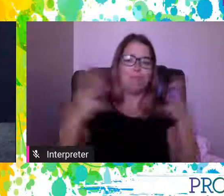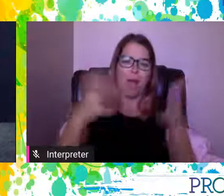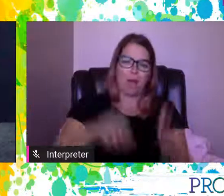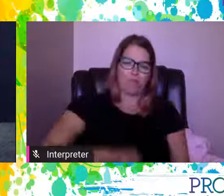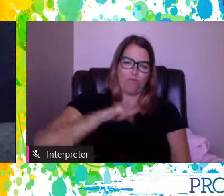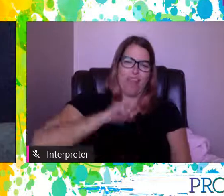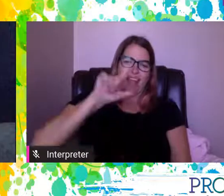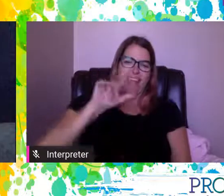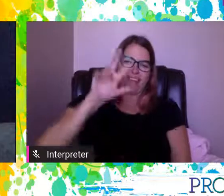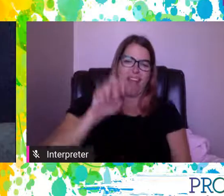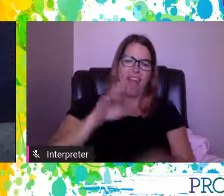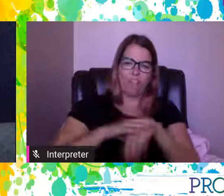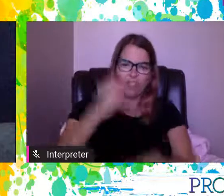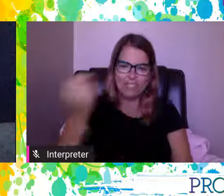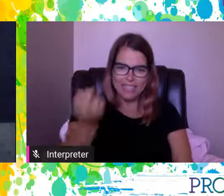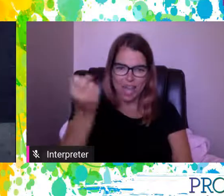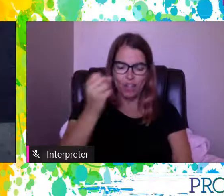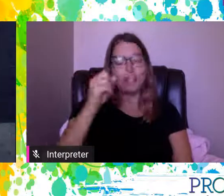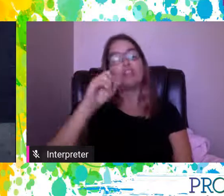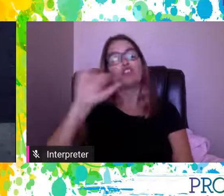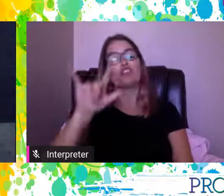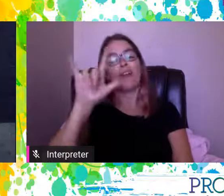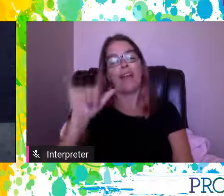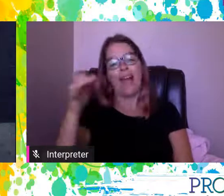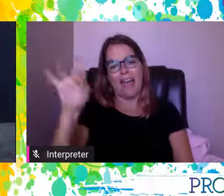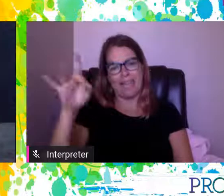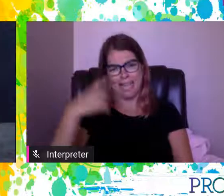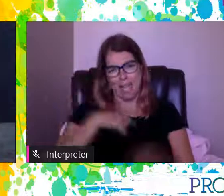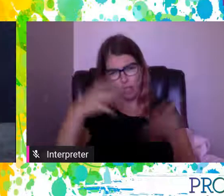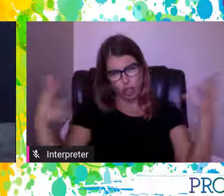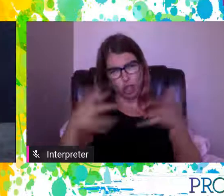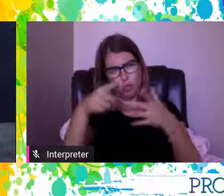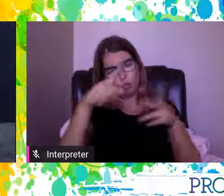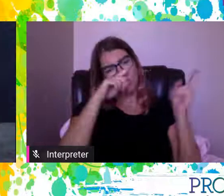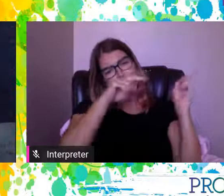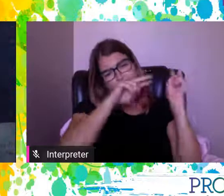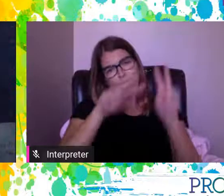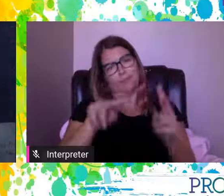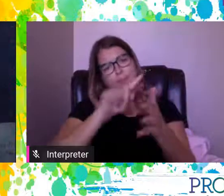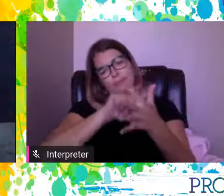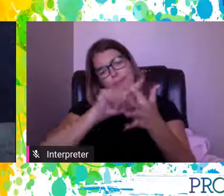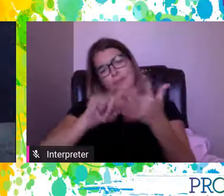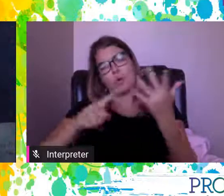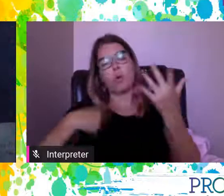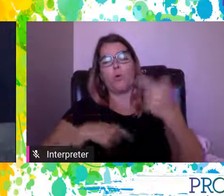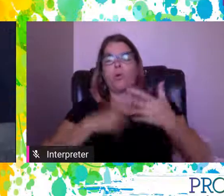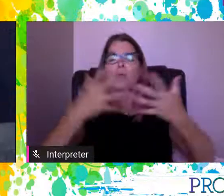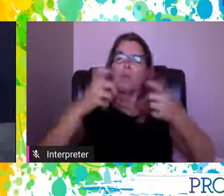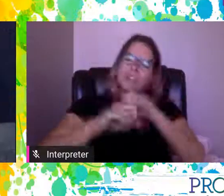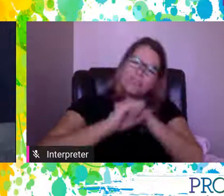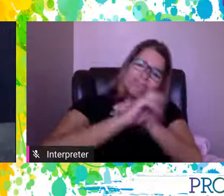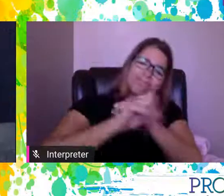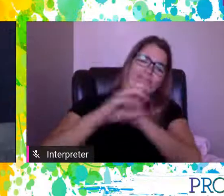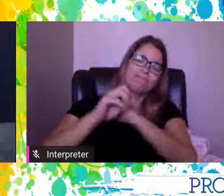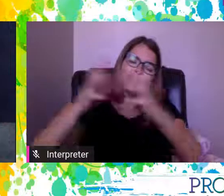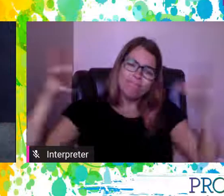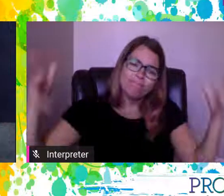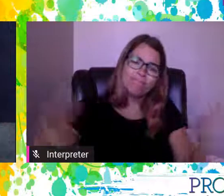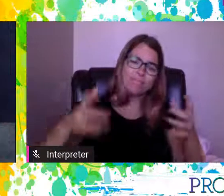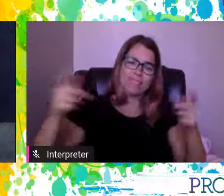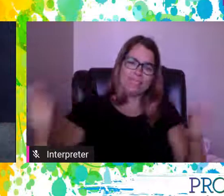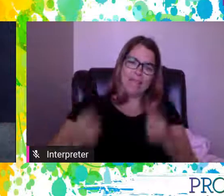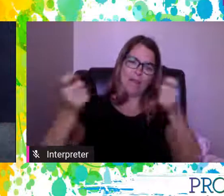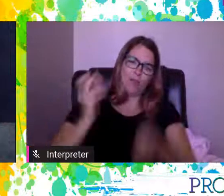18th. And I encourage you to tune in for all of those things as we showcase and find ways to still celebrate our pride in